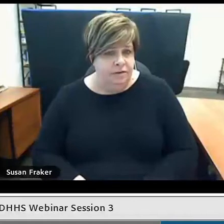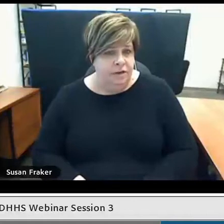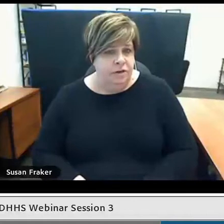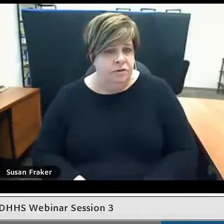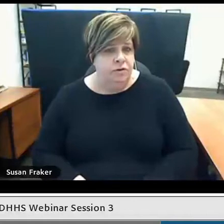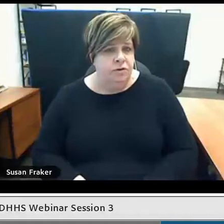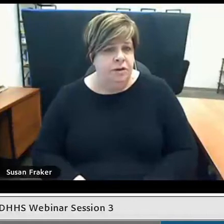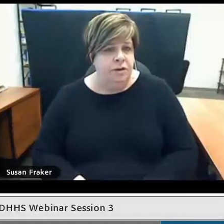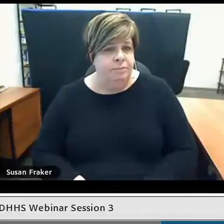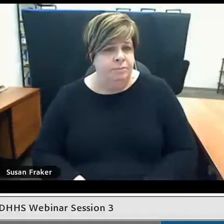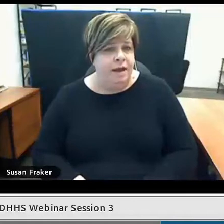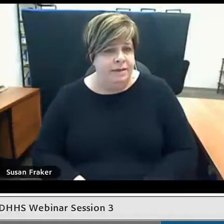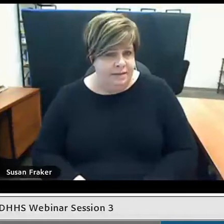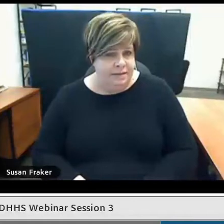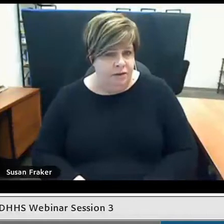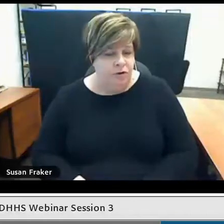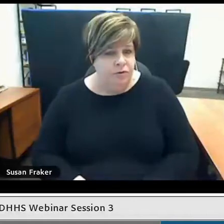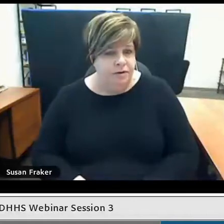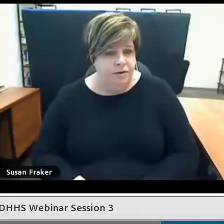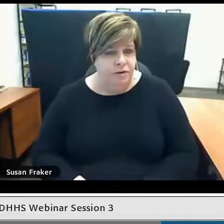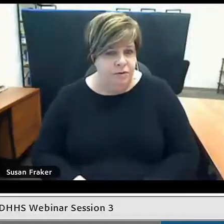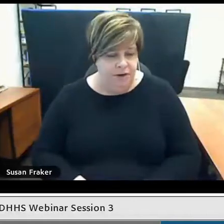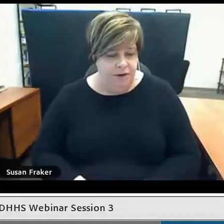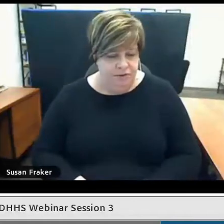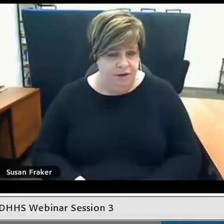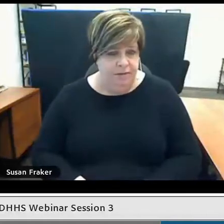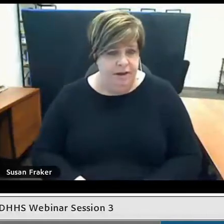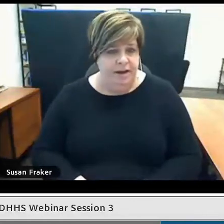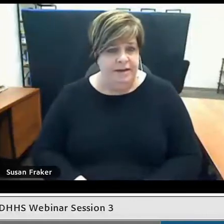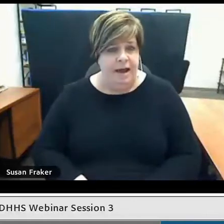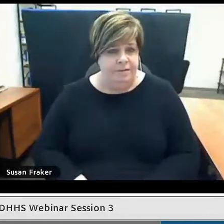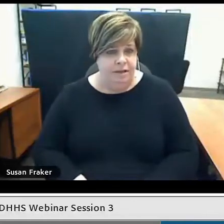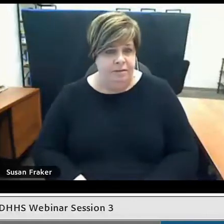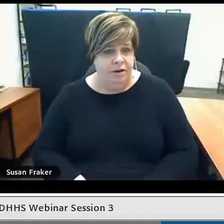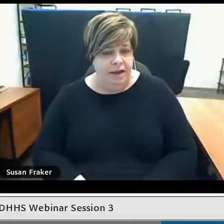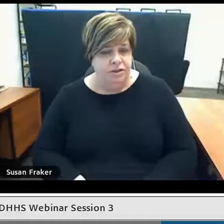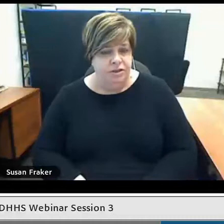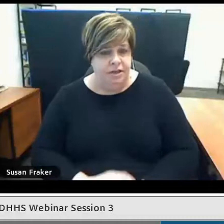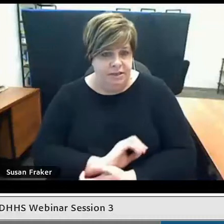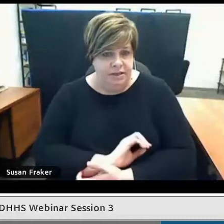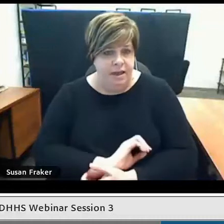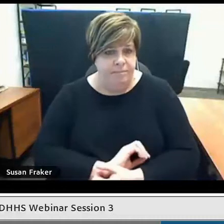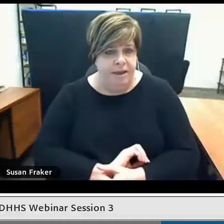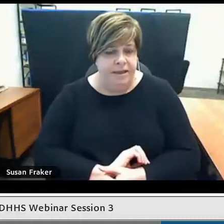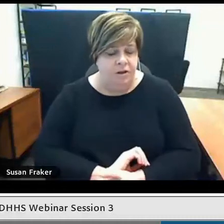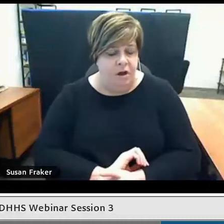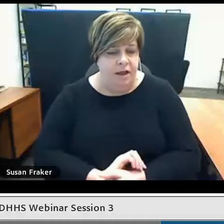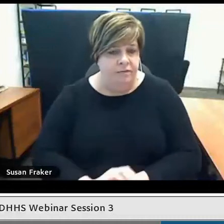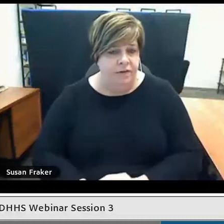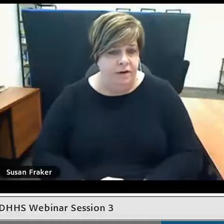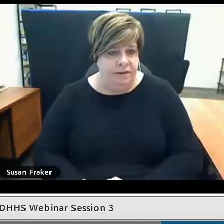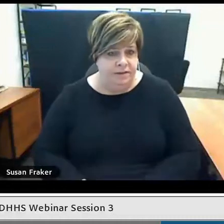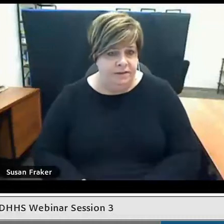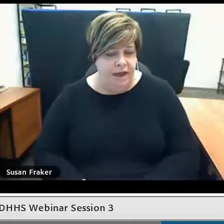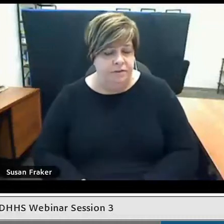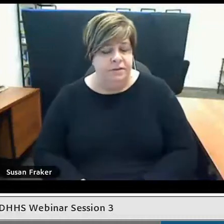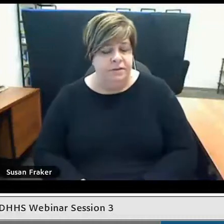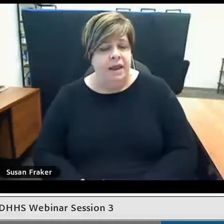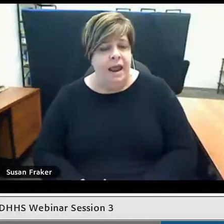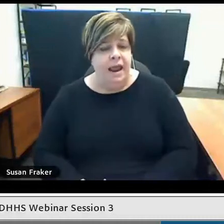many years. So it's a process that you'll go through as you go through treatment and adapting the communication needs based on the